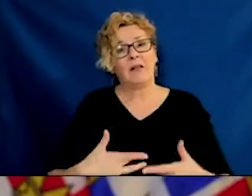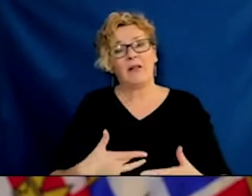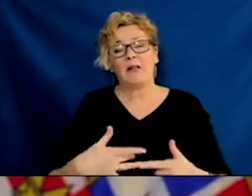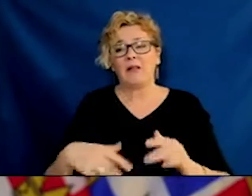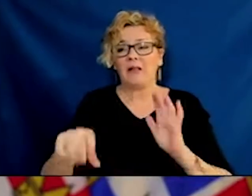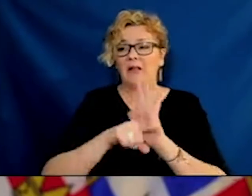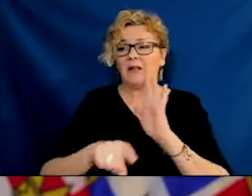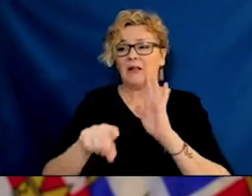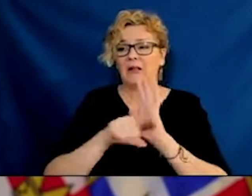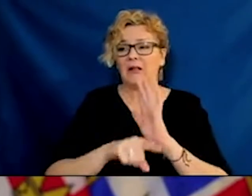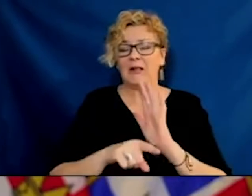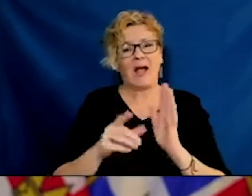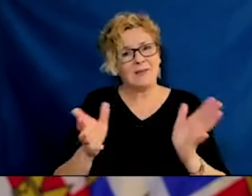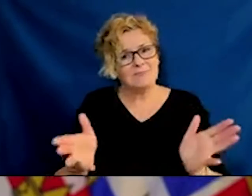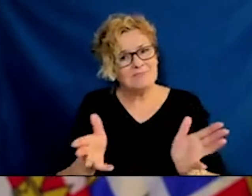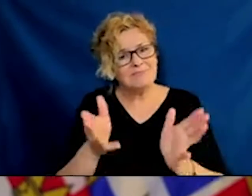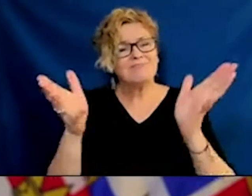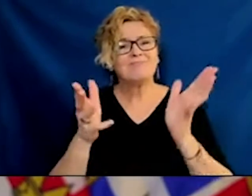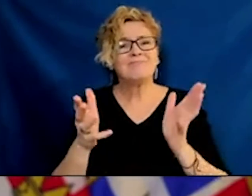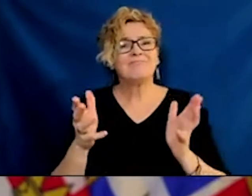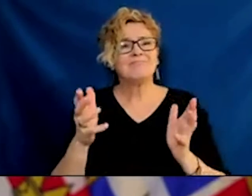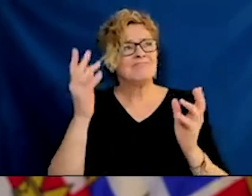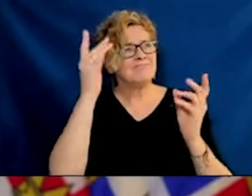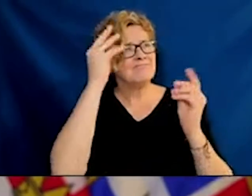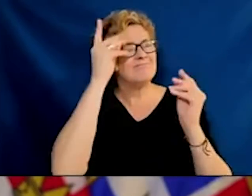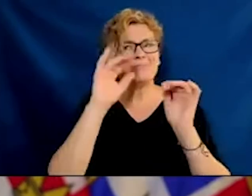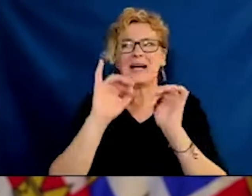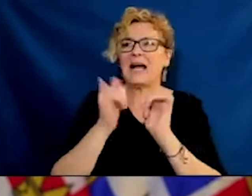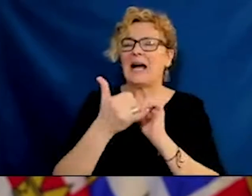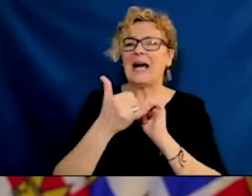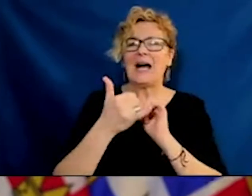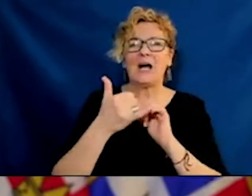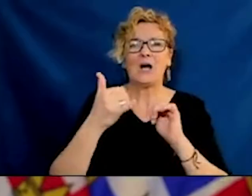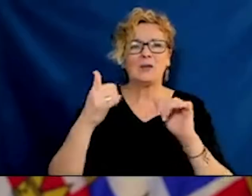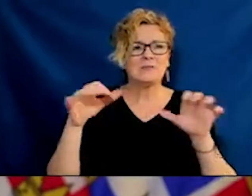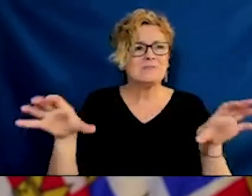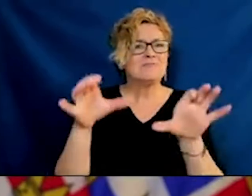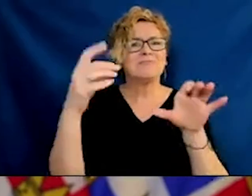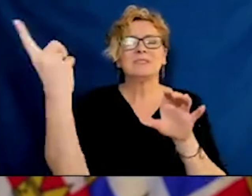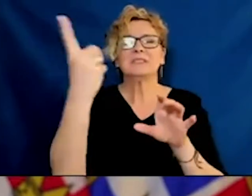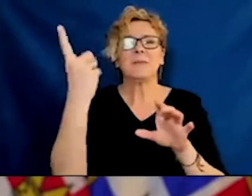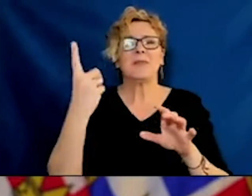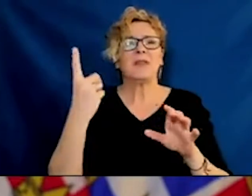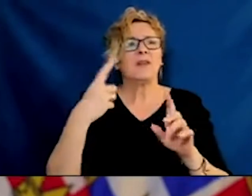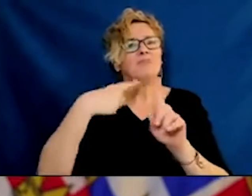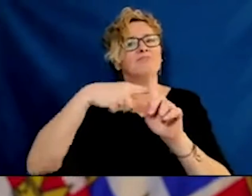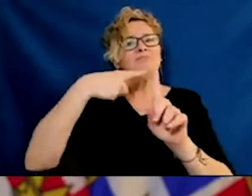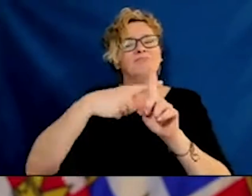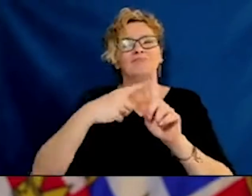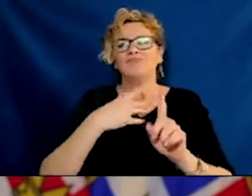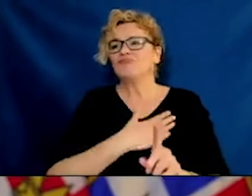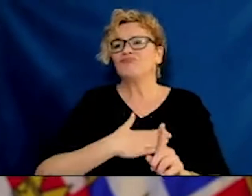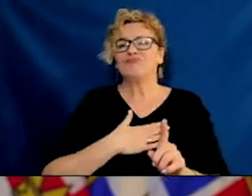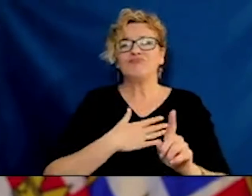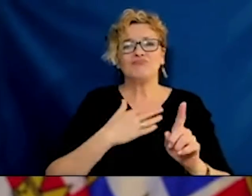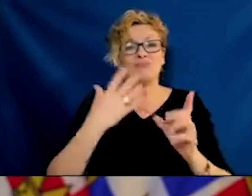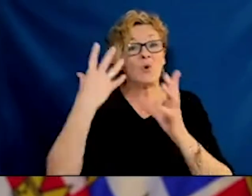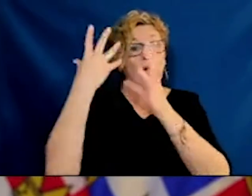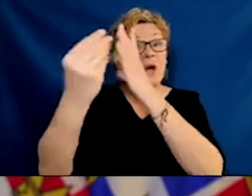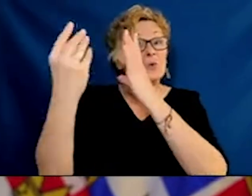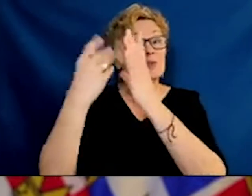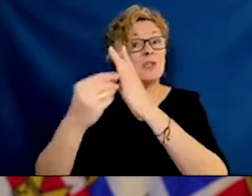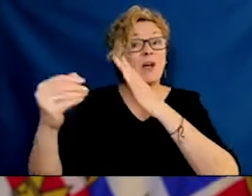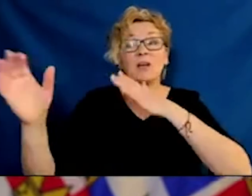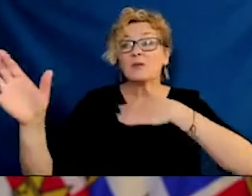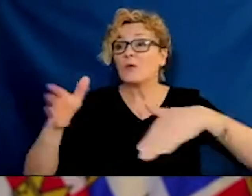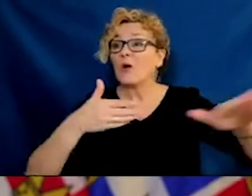where we can listen to music, where we can look at art, where we can find theater online, those things that give us